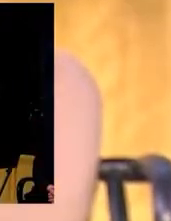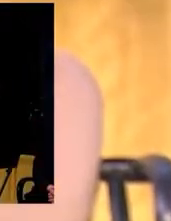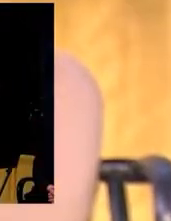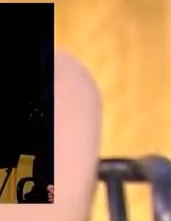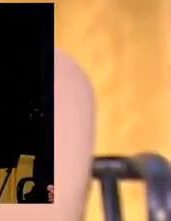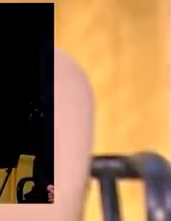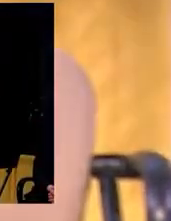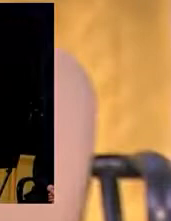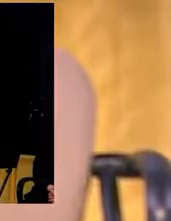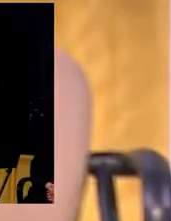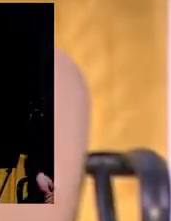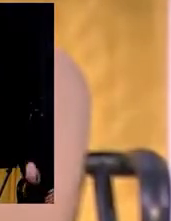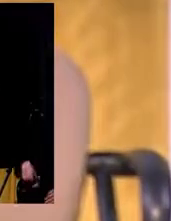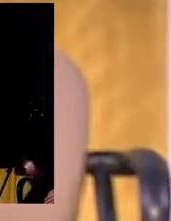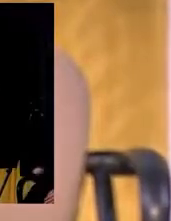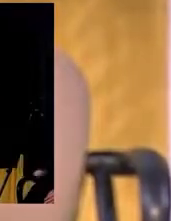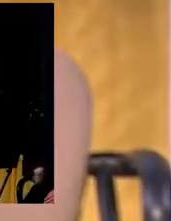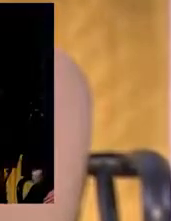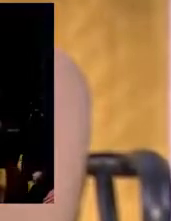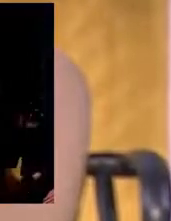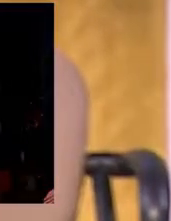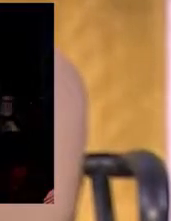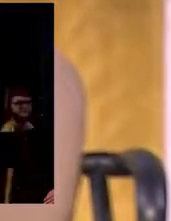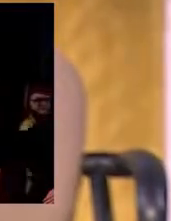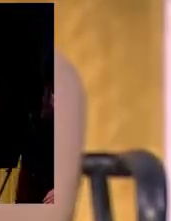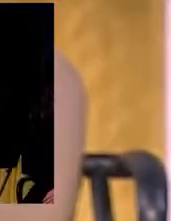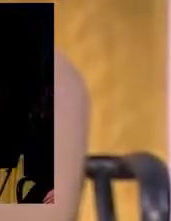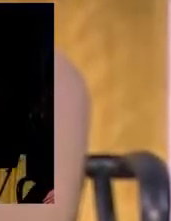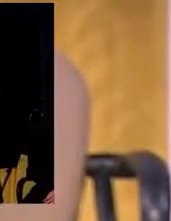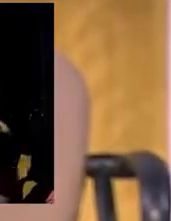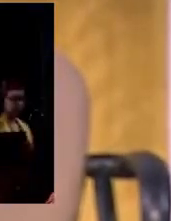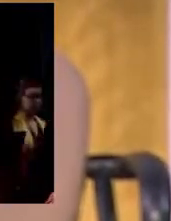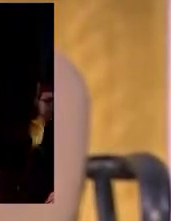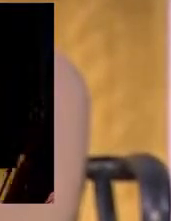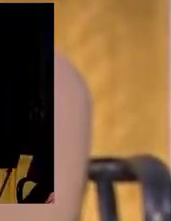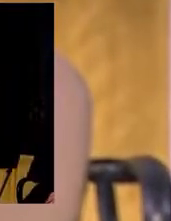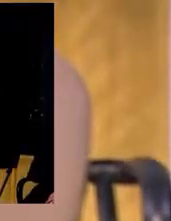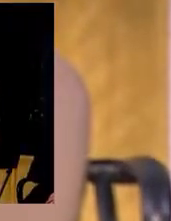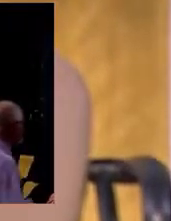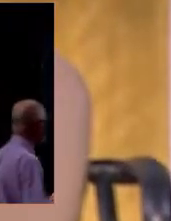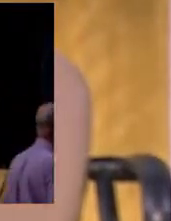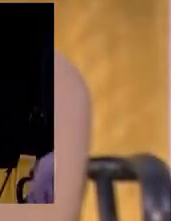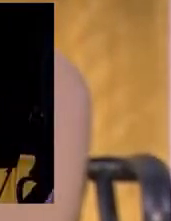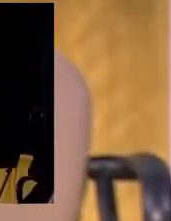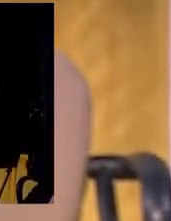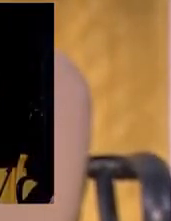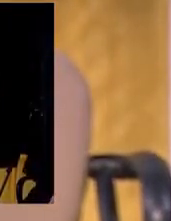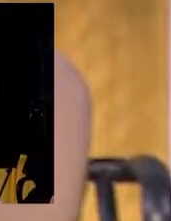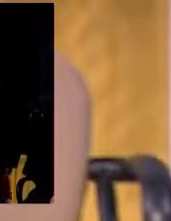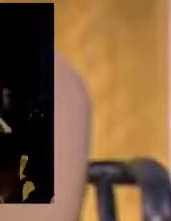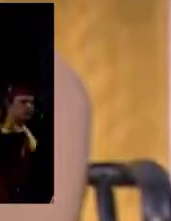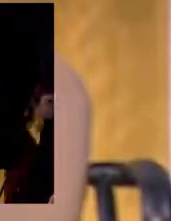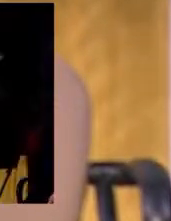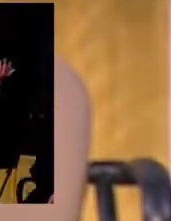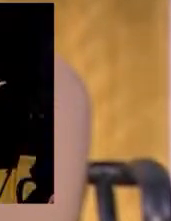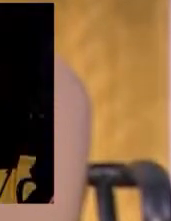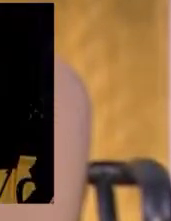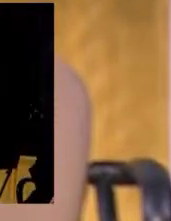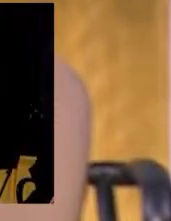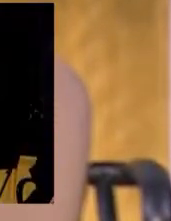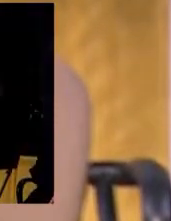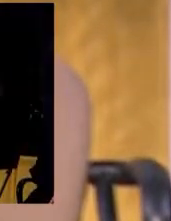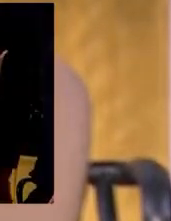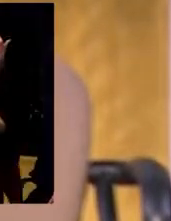dads, grandpas and grandmas, uncles and aunts, brothers and sisters, and other family members and friends sitting in this Fargo Dome here